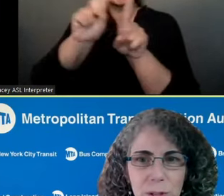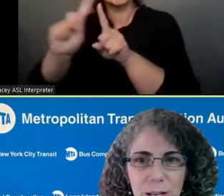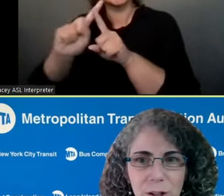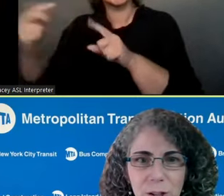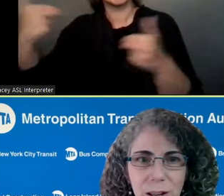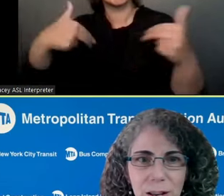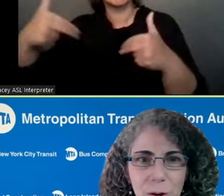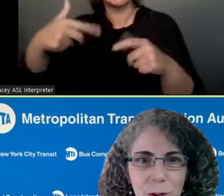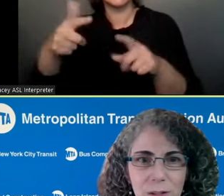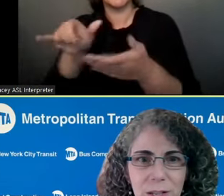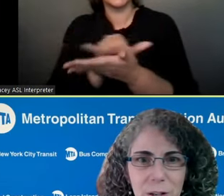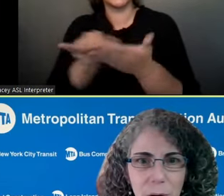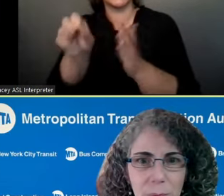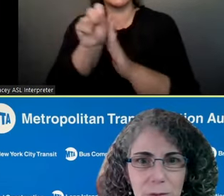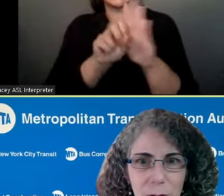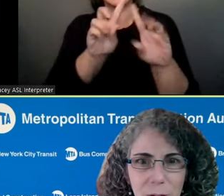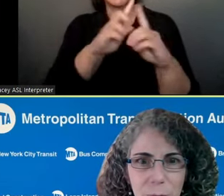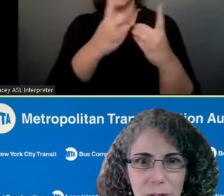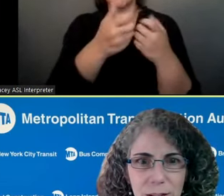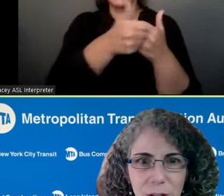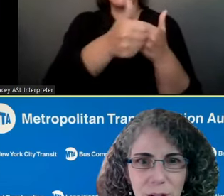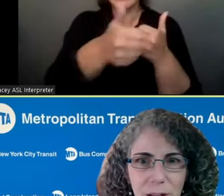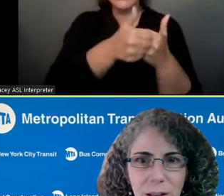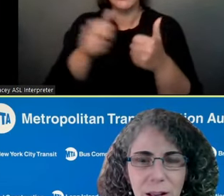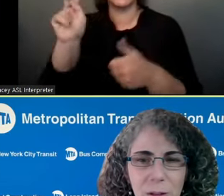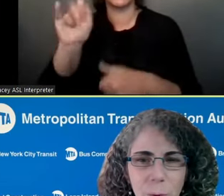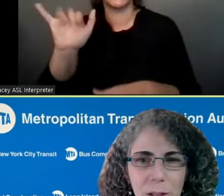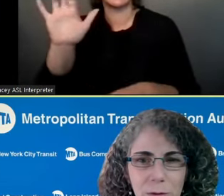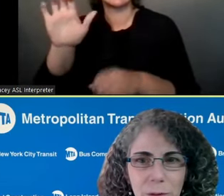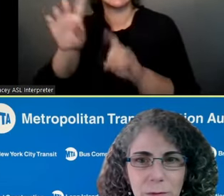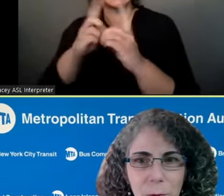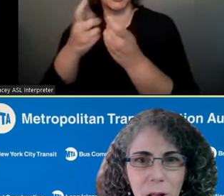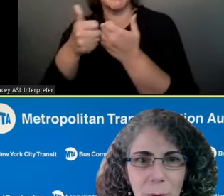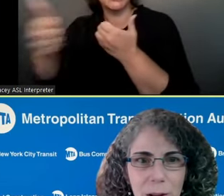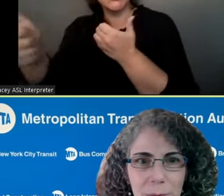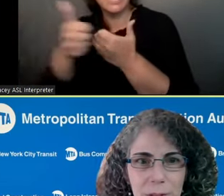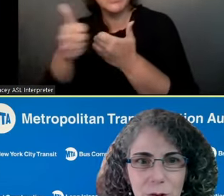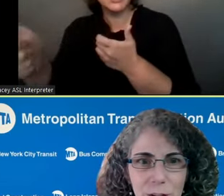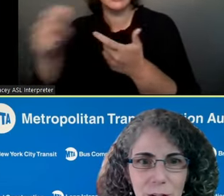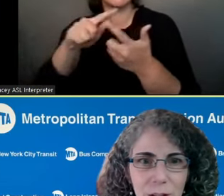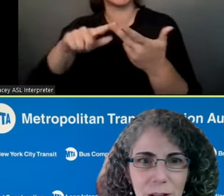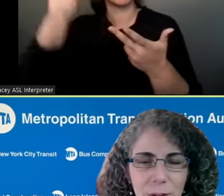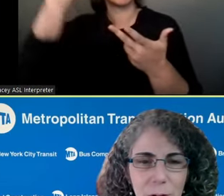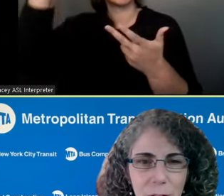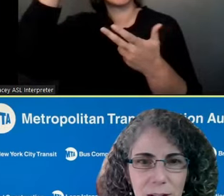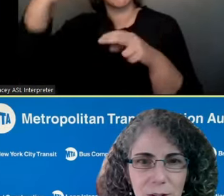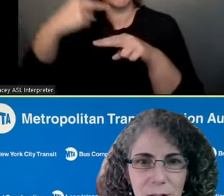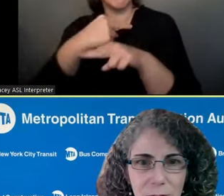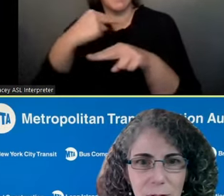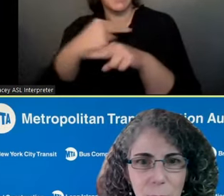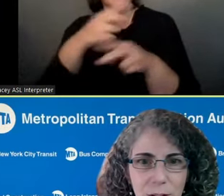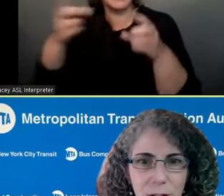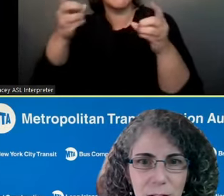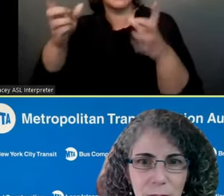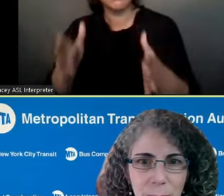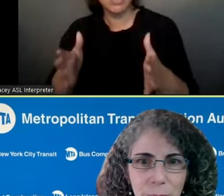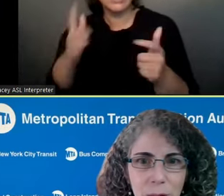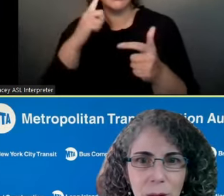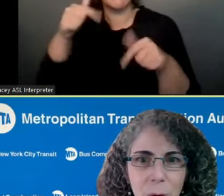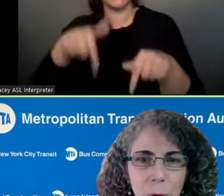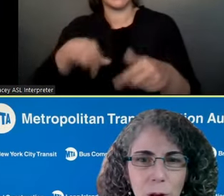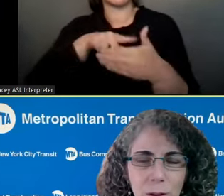of Transportation and New York City Department of Transportation, as well as from the Federal Highway Administration, the lead federal agency for this